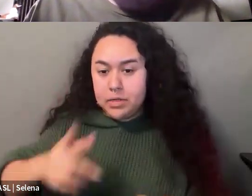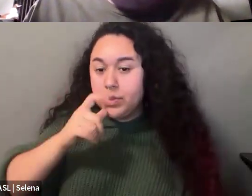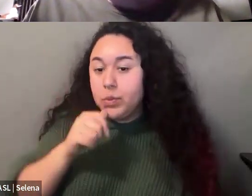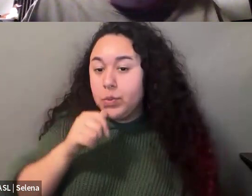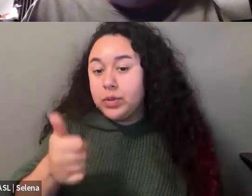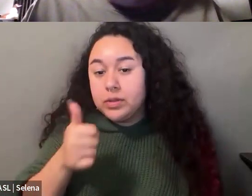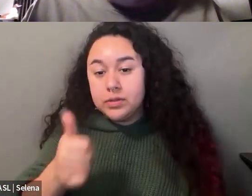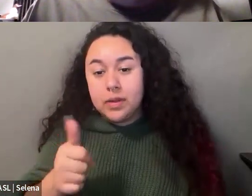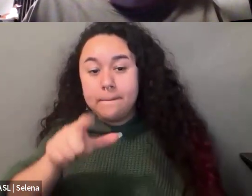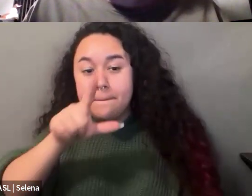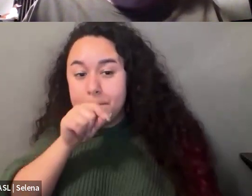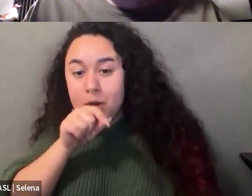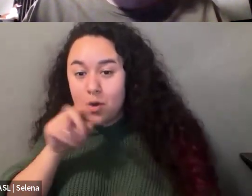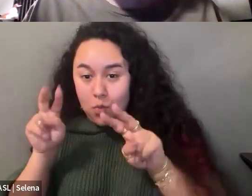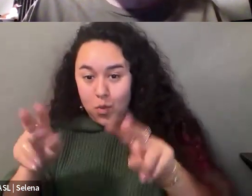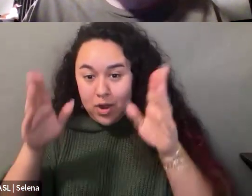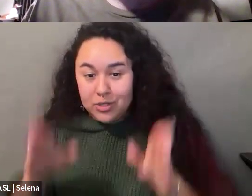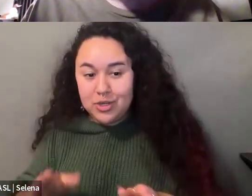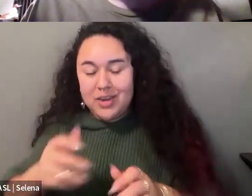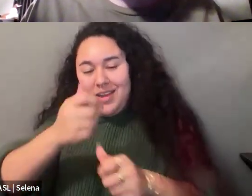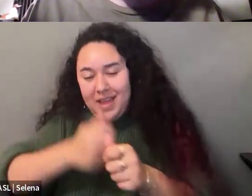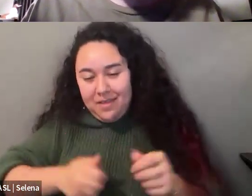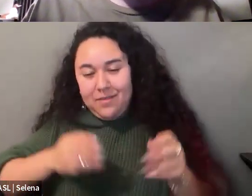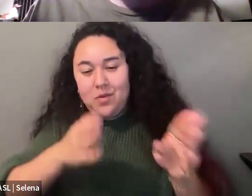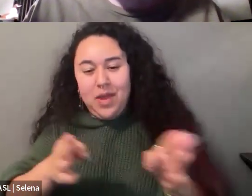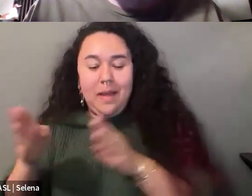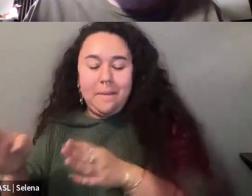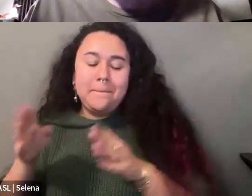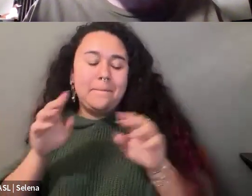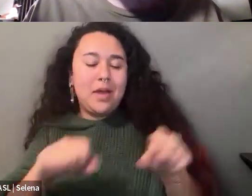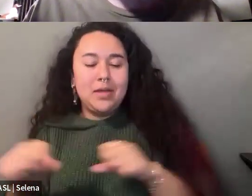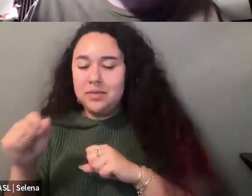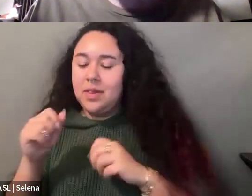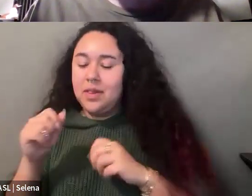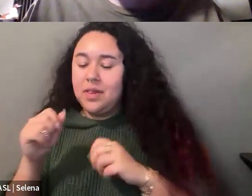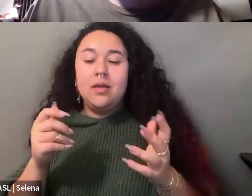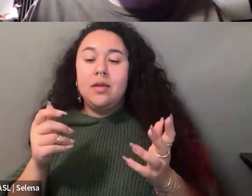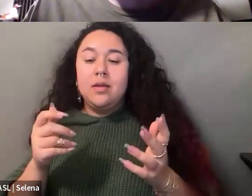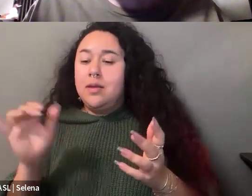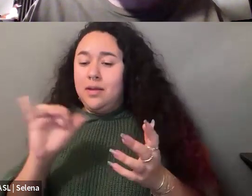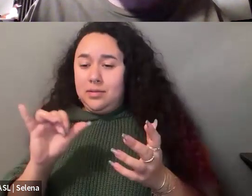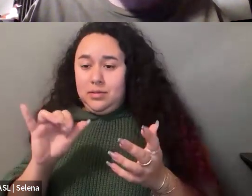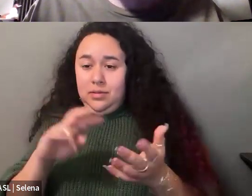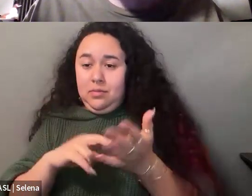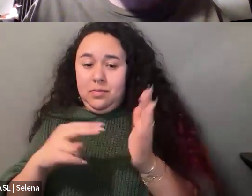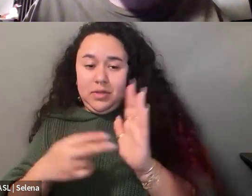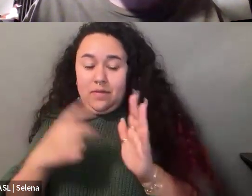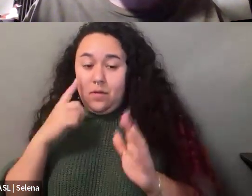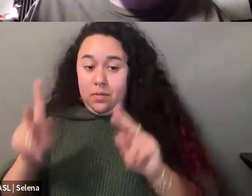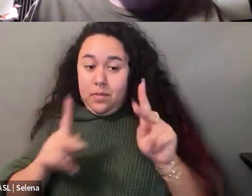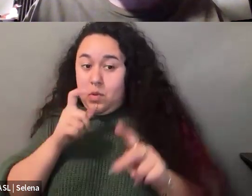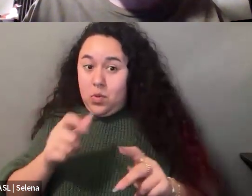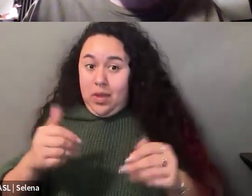who is a birder in every way, and also it speaks to, for those of us